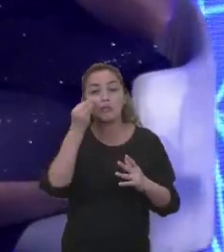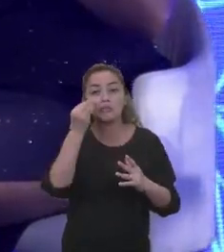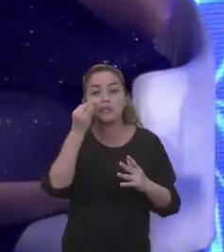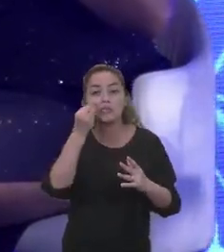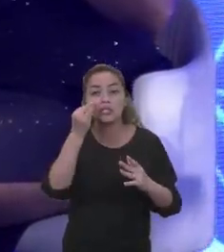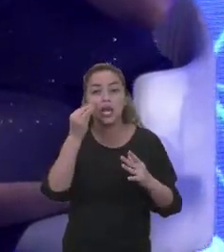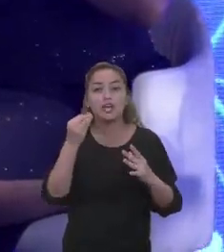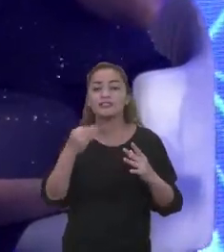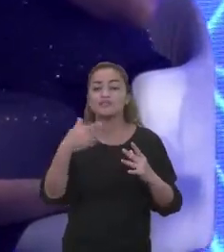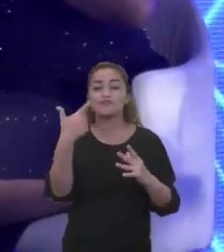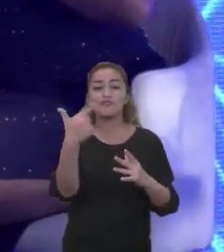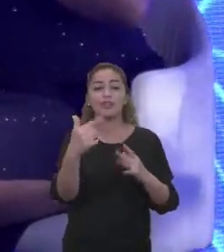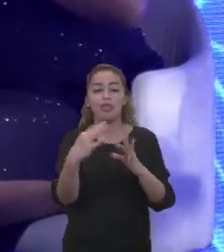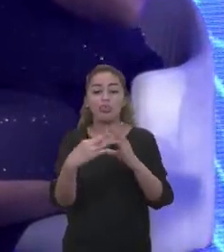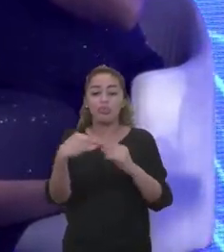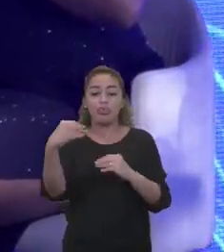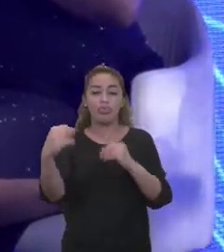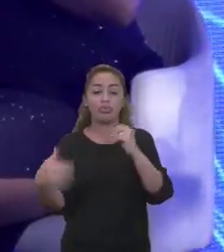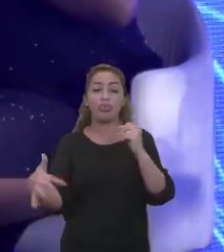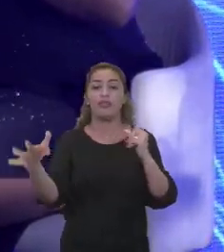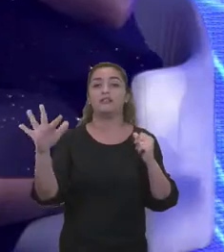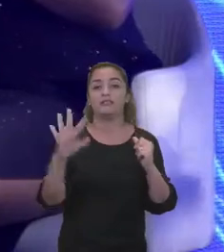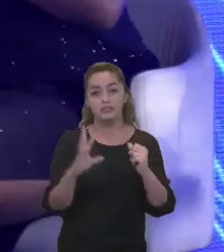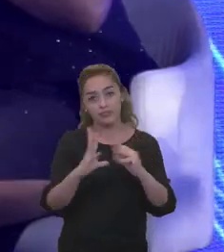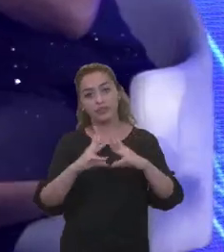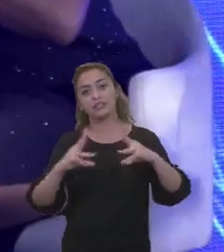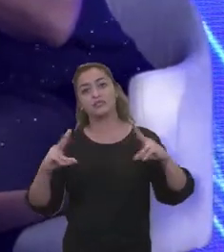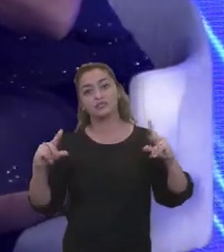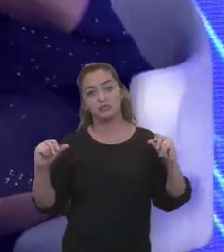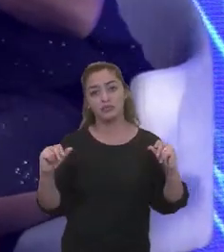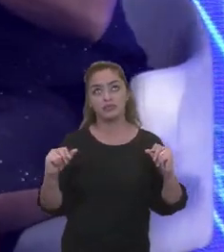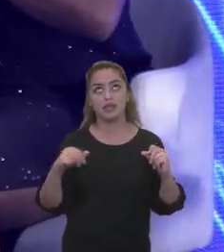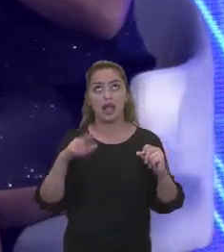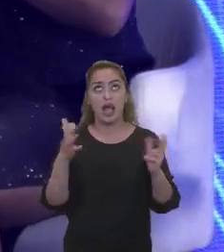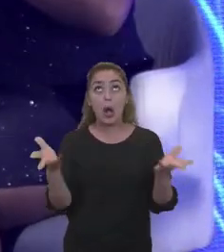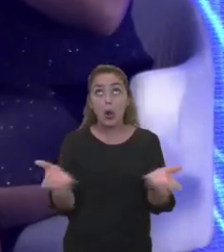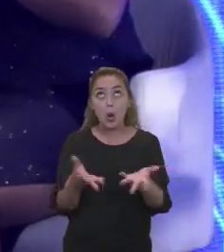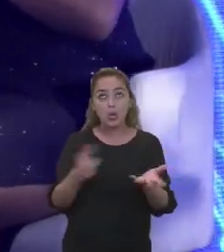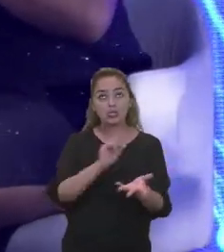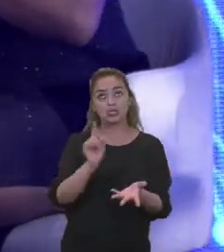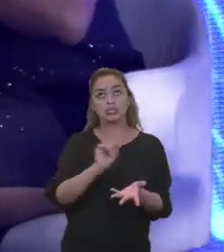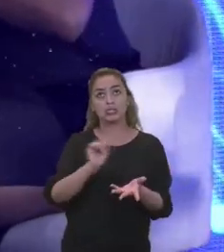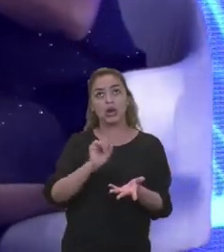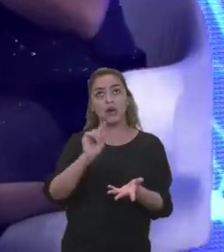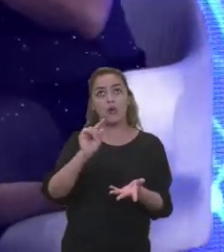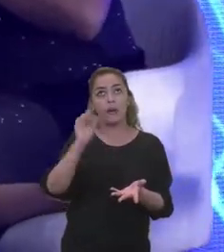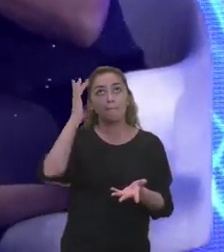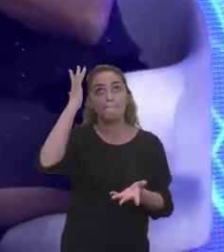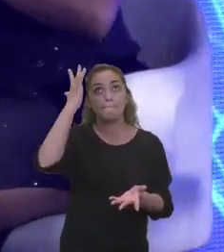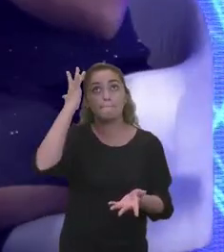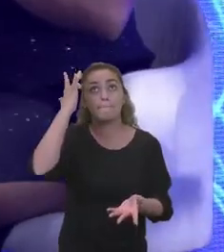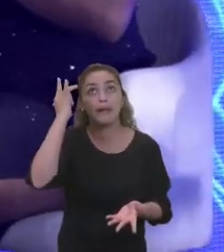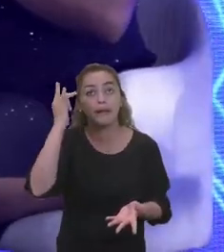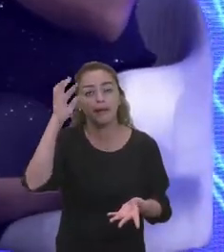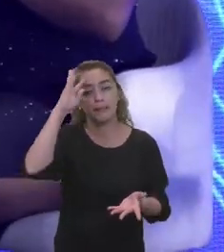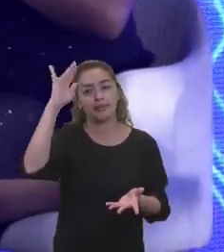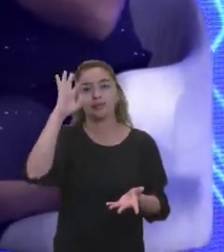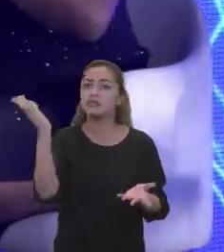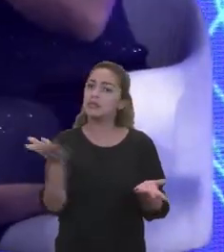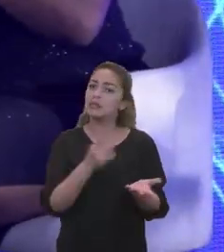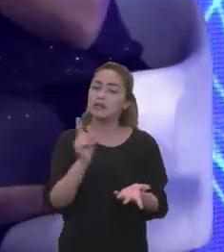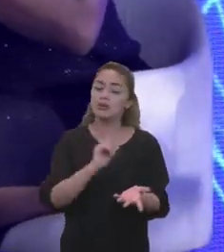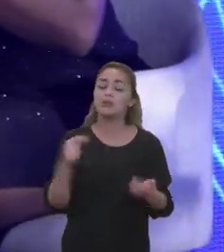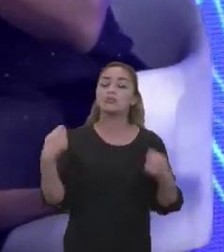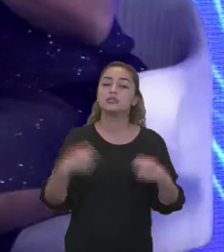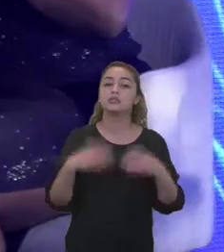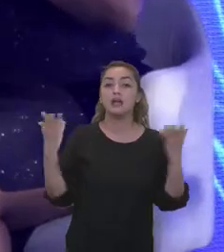the opportunity will be very weak. Will be not today, but tomorrow we'll think about this. And I don't want it tomorrow, I want it